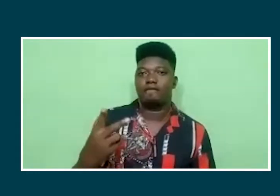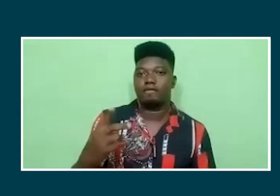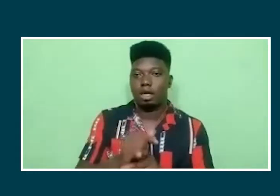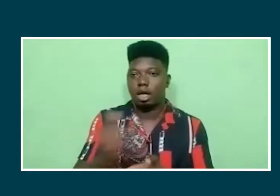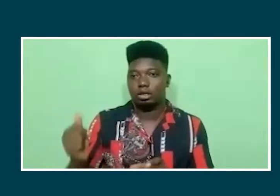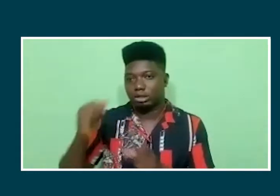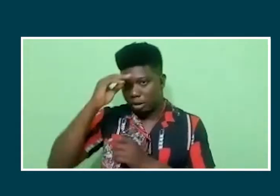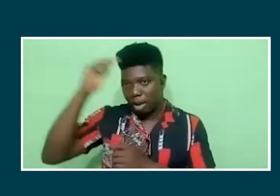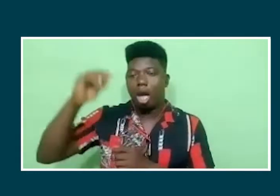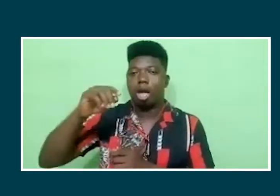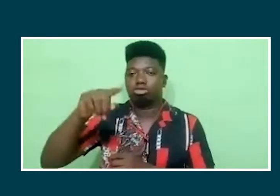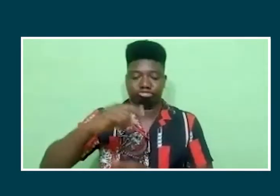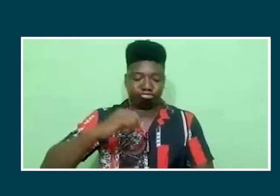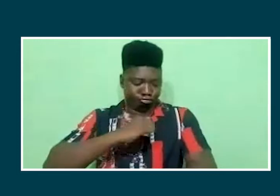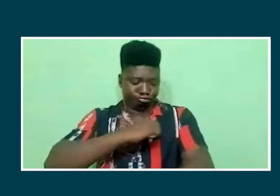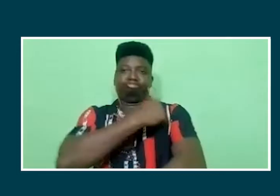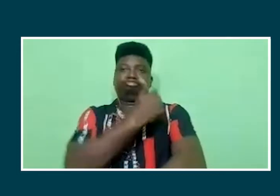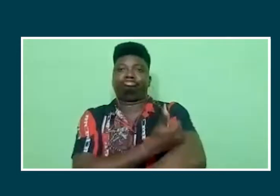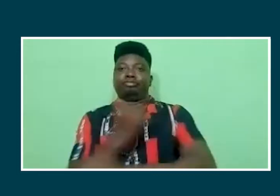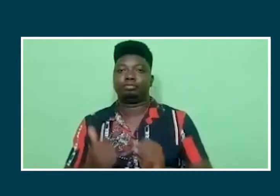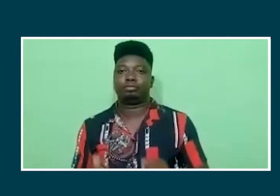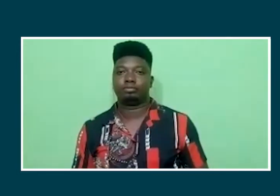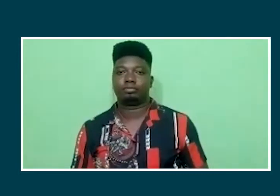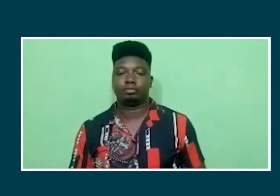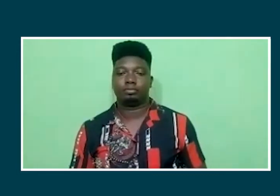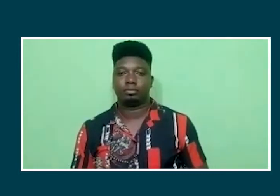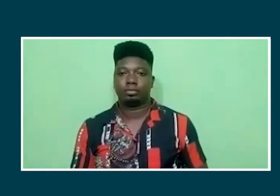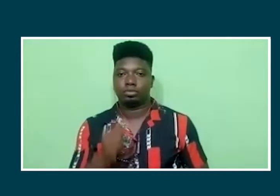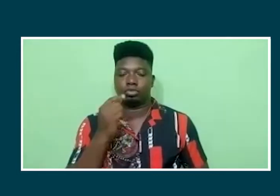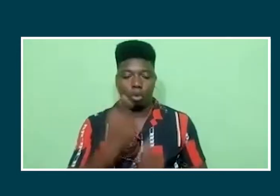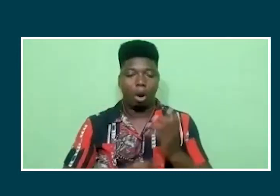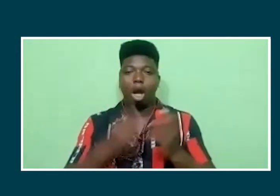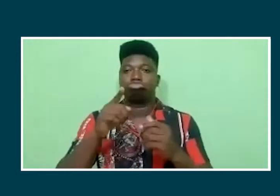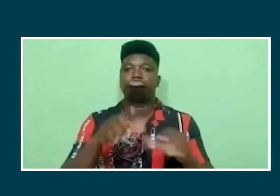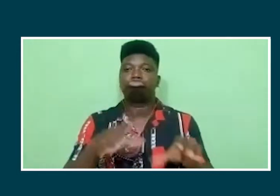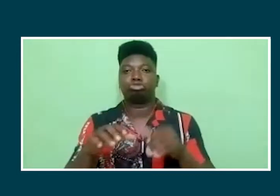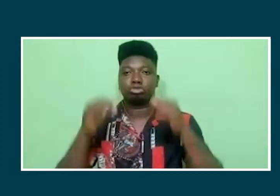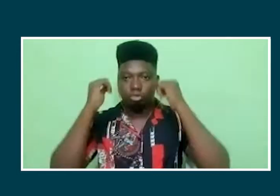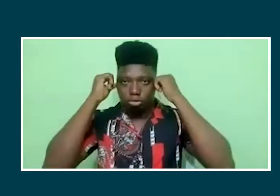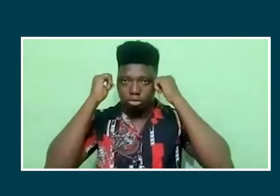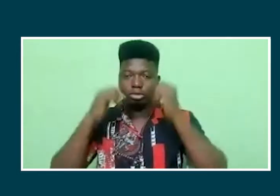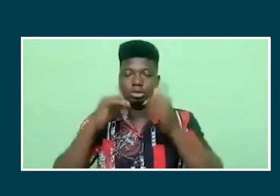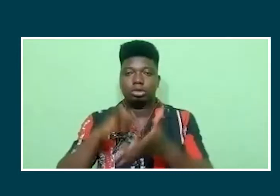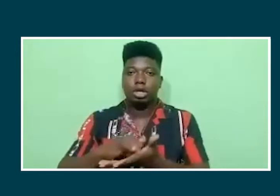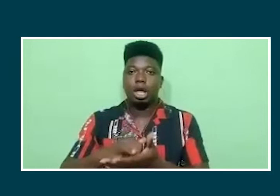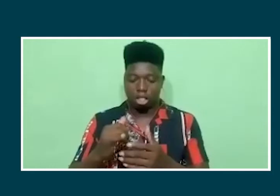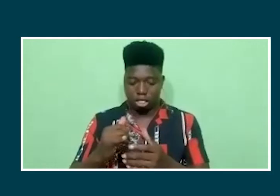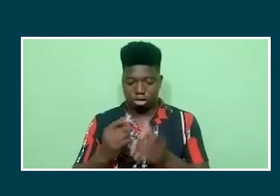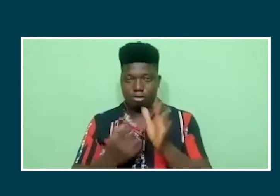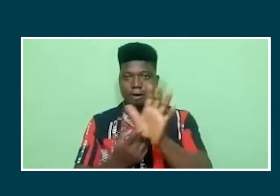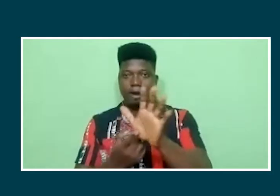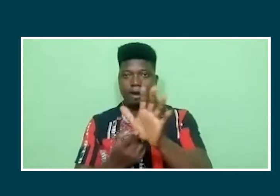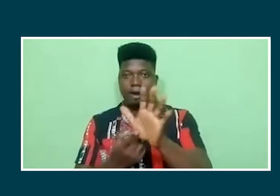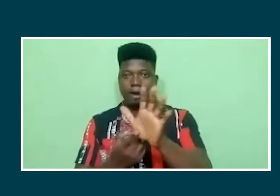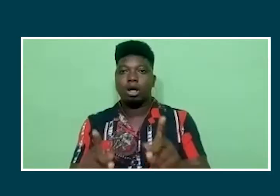and everything you are doing. So now also that takes the opportunity of men learning from